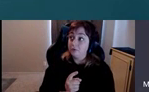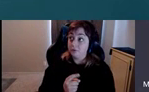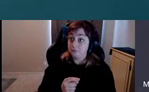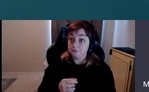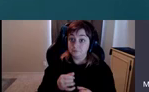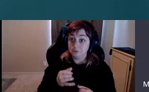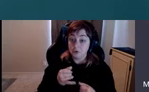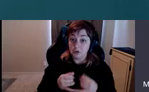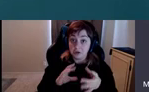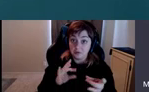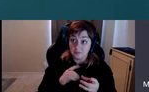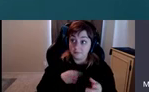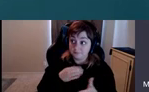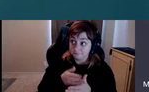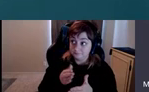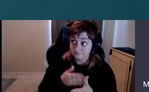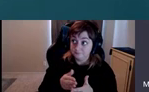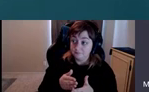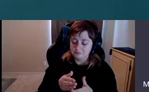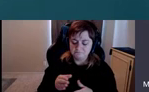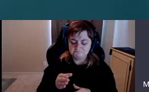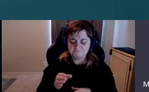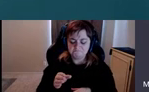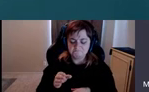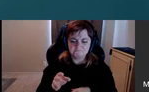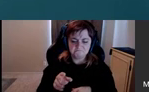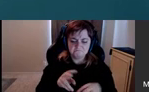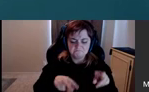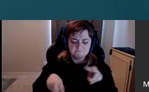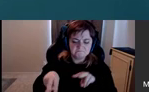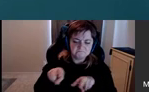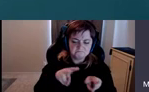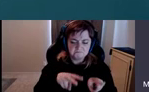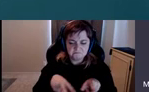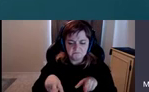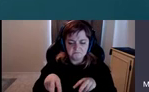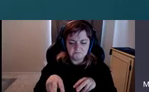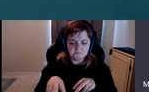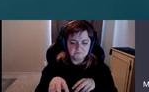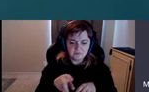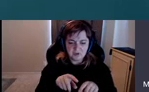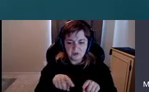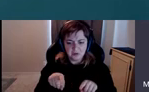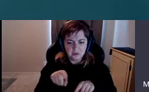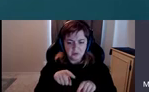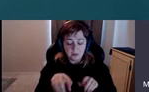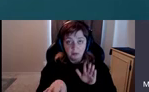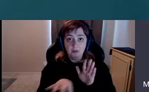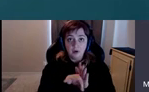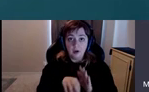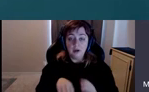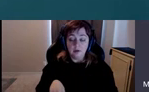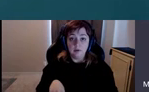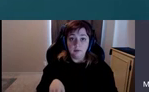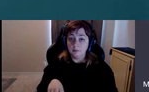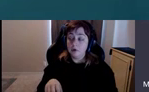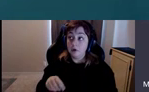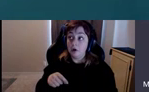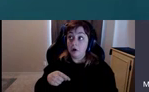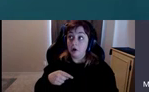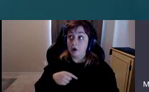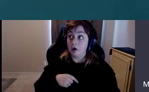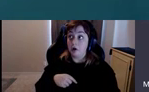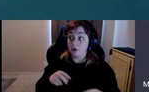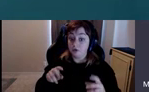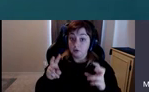is, let's see, let me find it once more. It was from Disha Colin. I read to connect to the